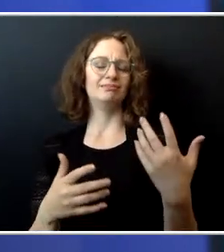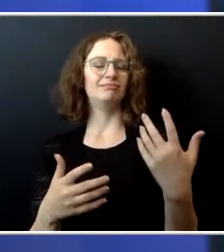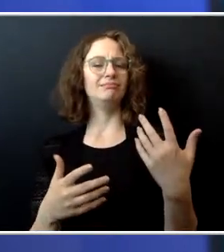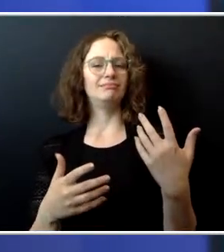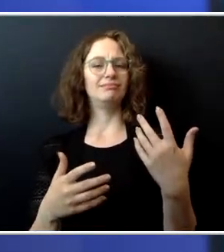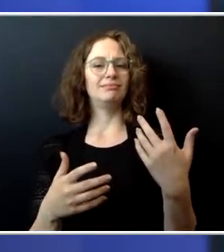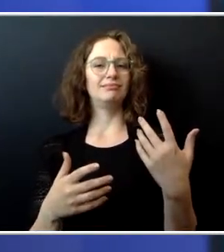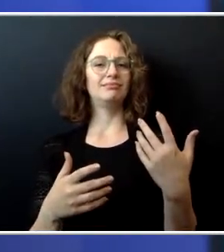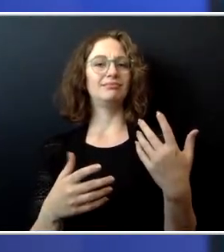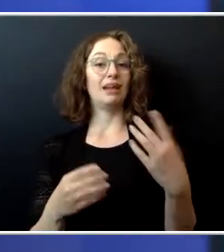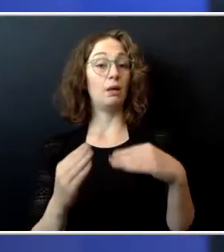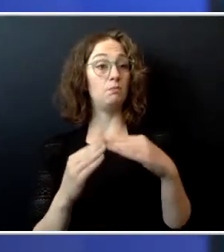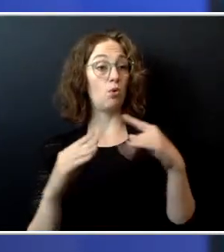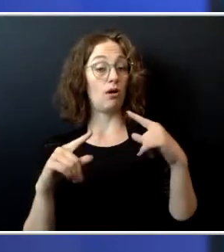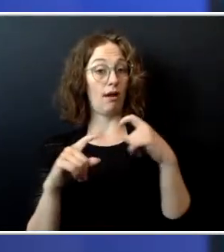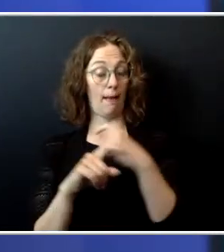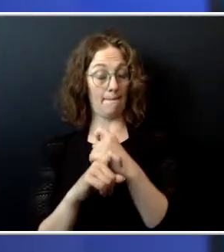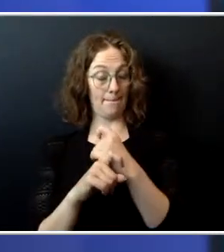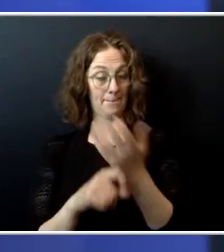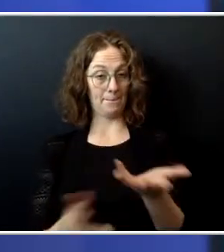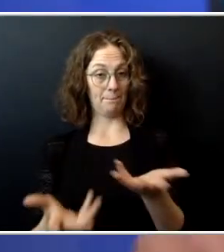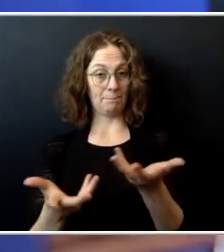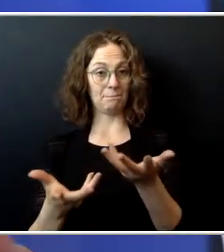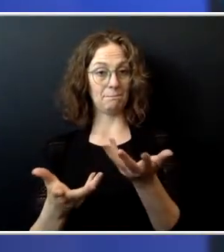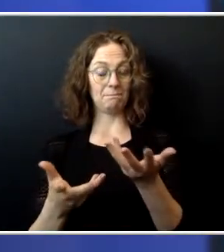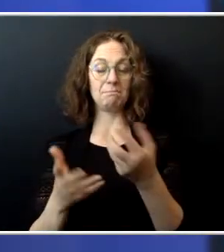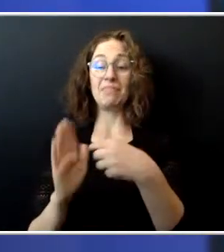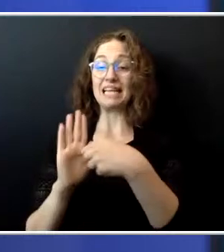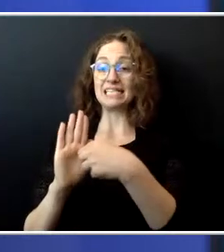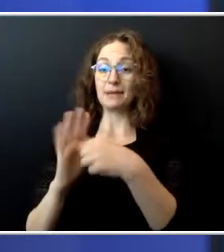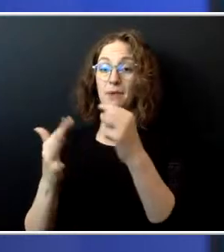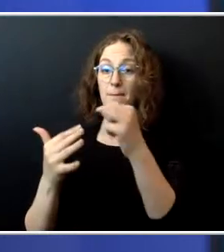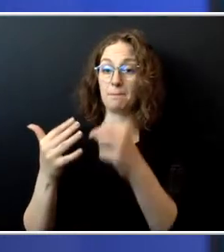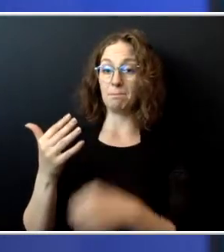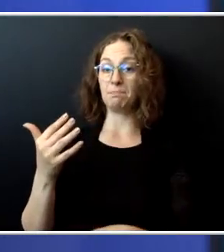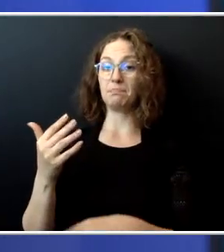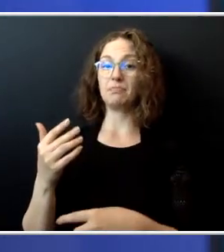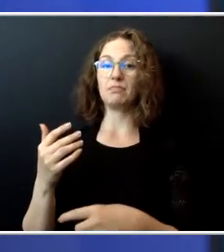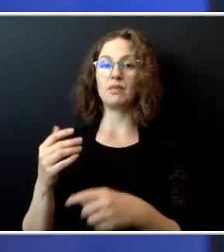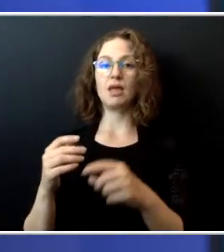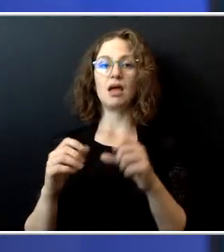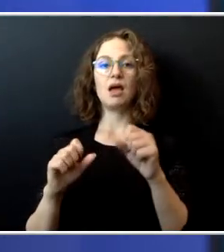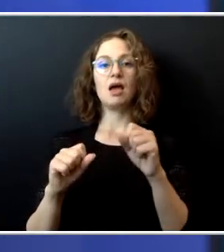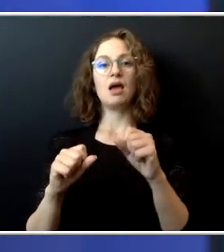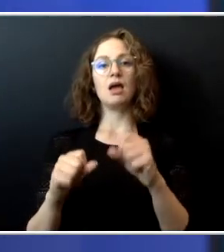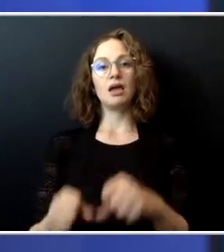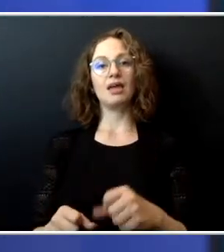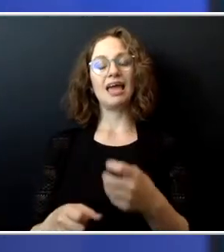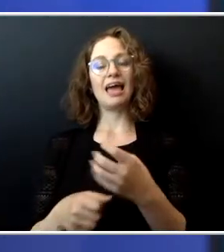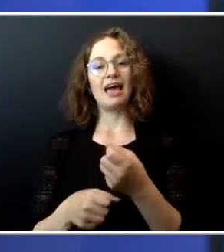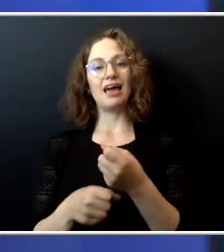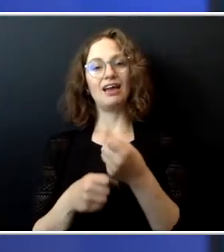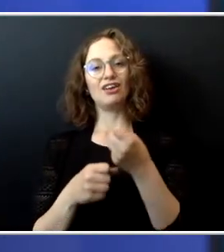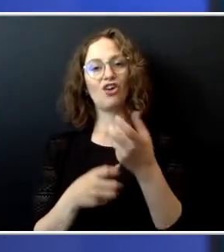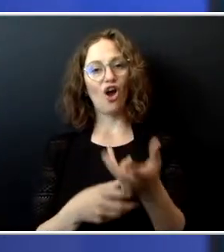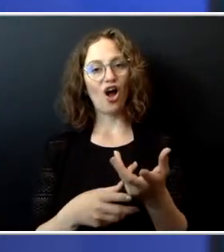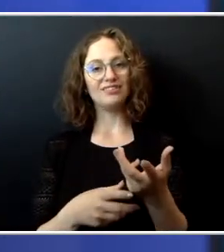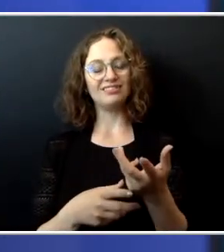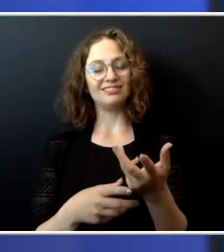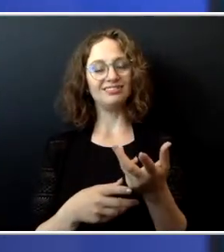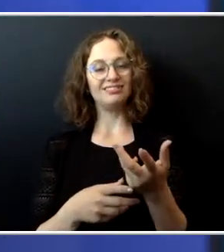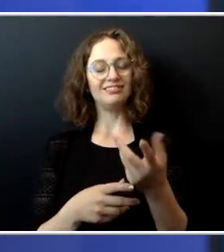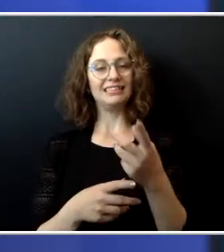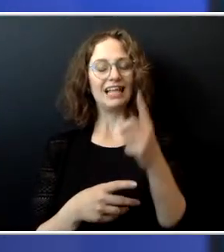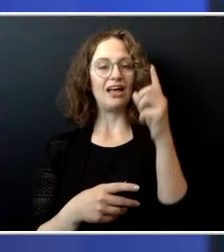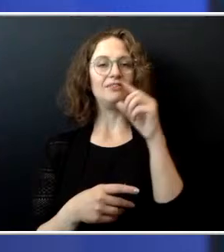complicated, these symptoms can cause falsely abnormal tests that I'm running, those 3 tests as a screening.